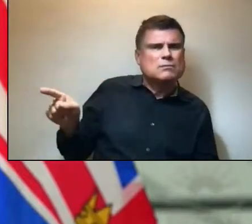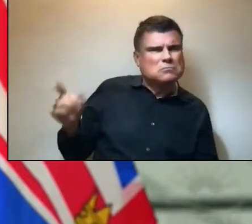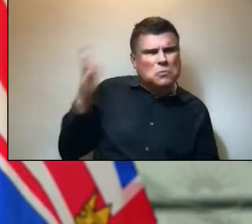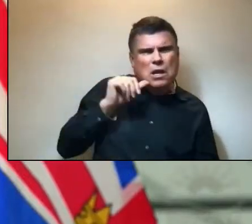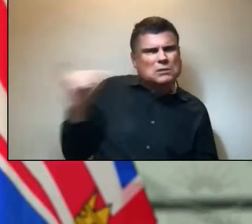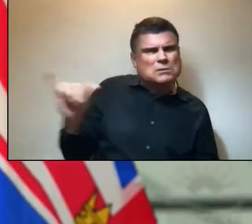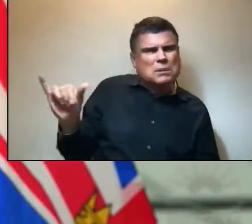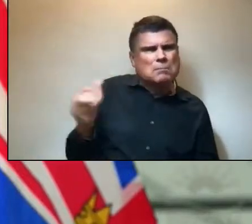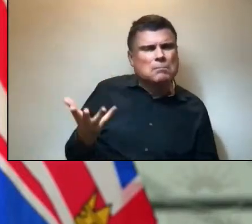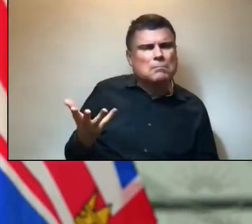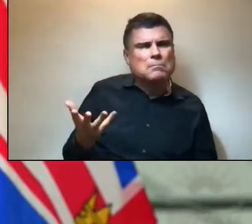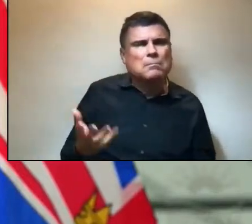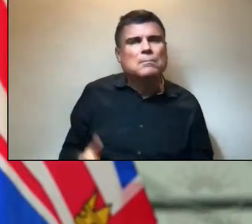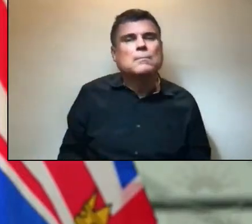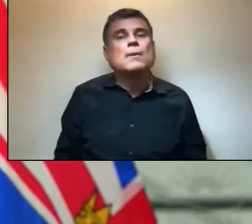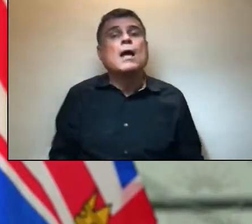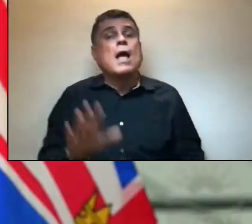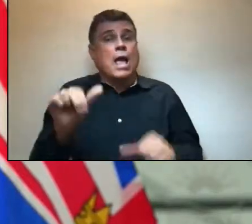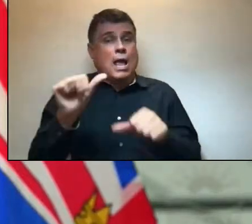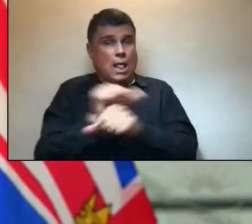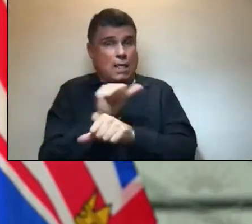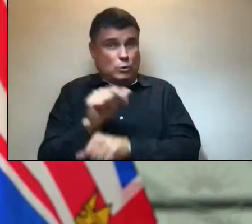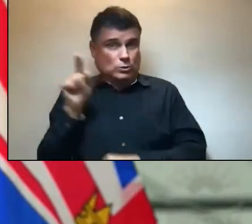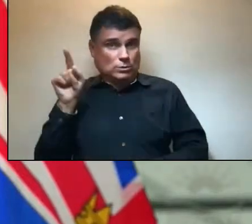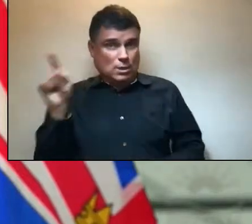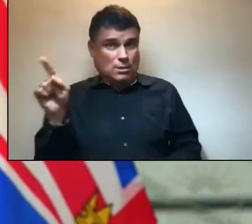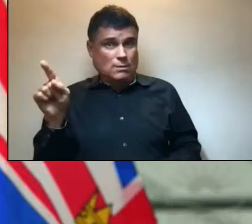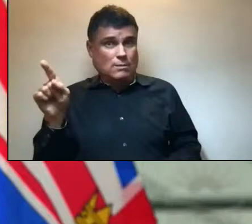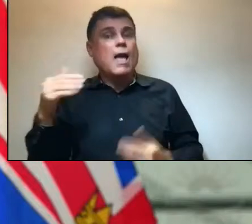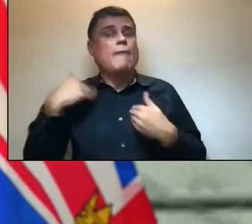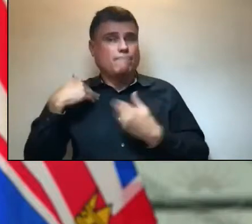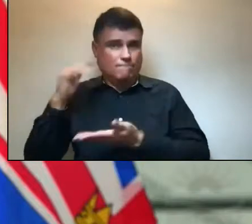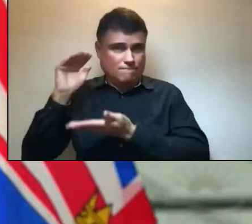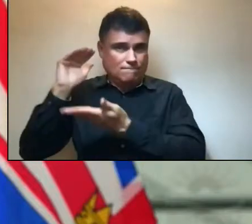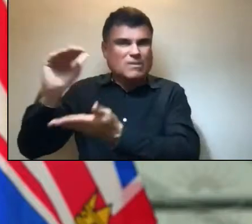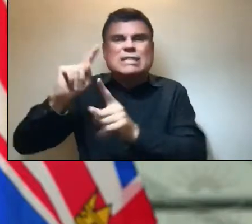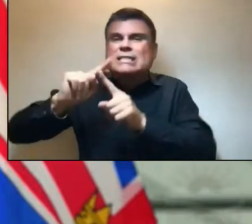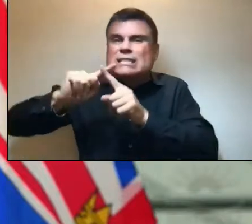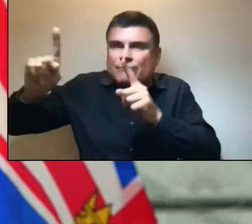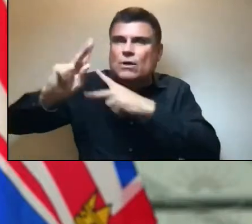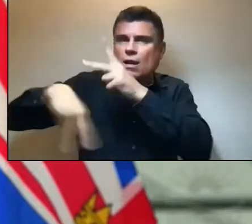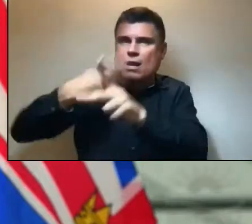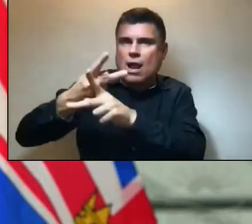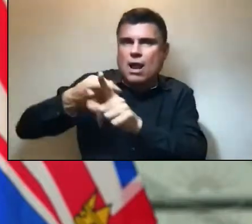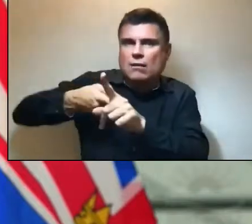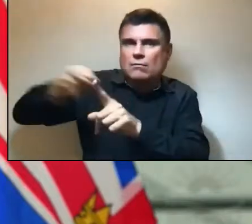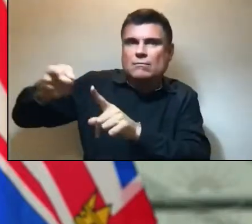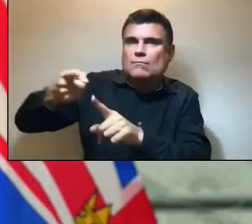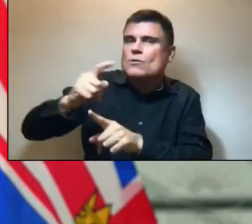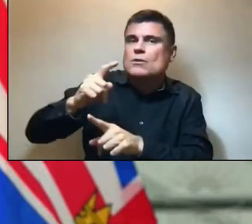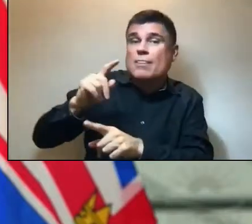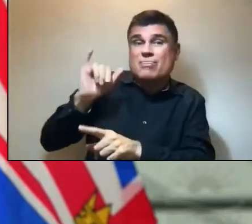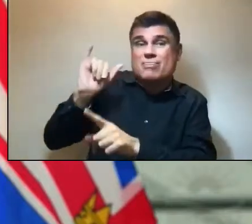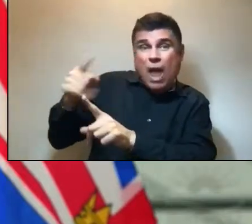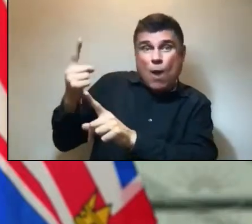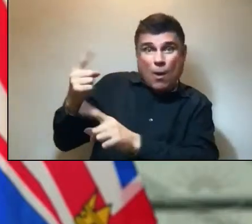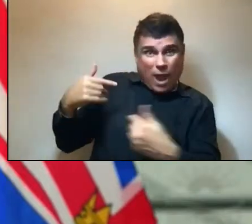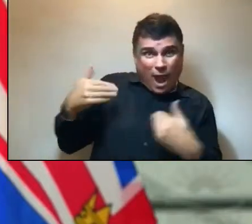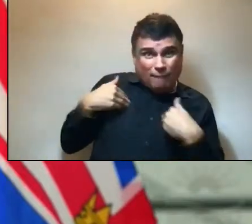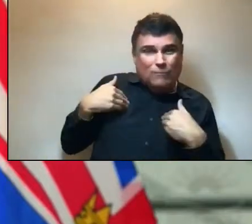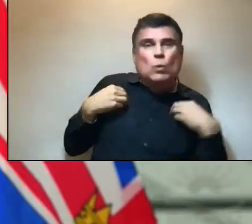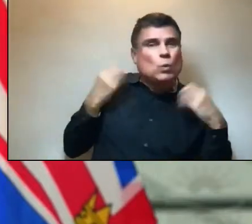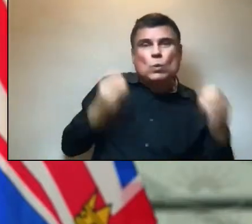that's there. They had a certain amount of a different type of tests that we don't have. About